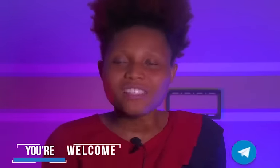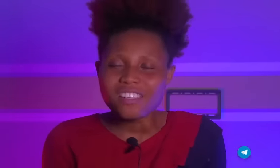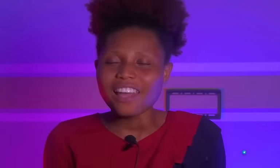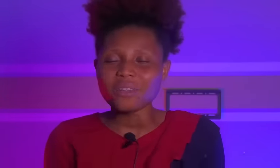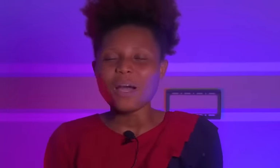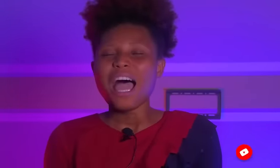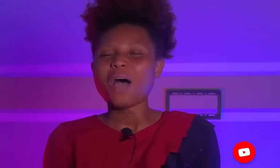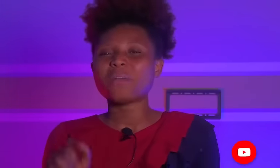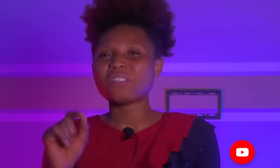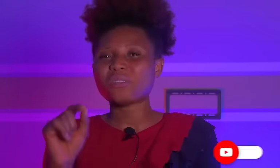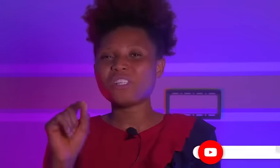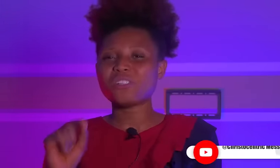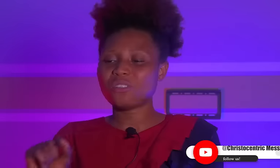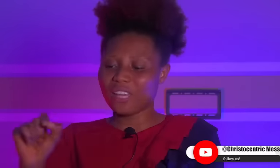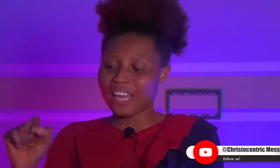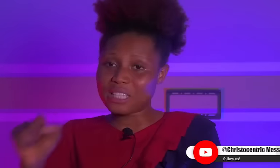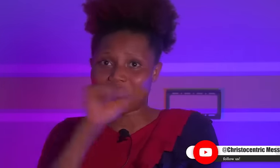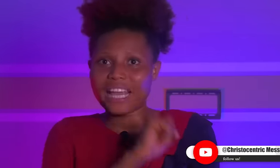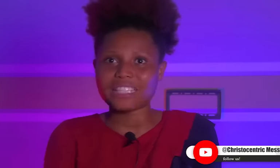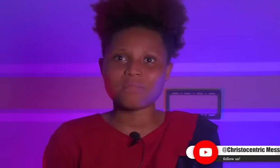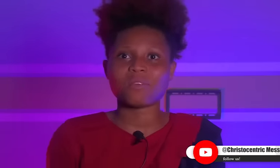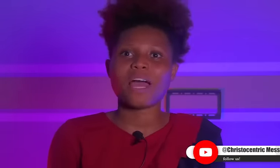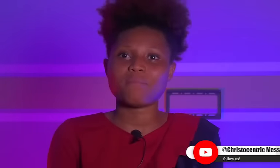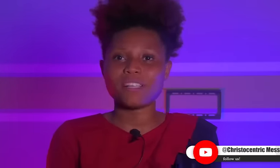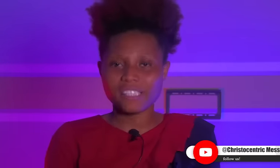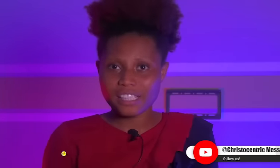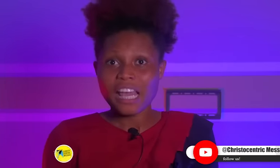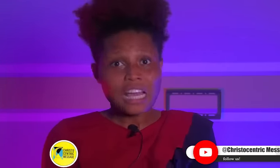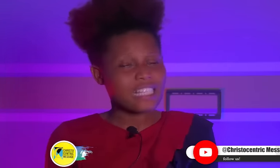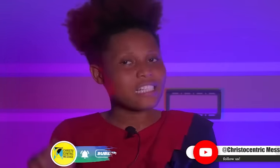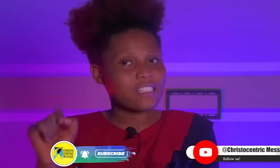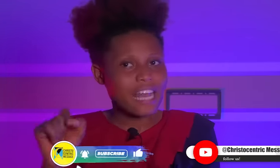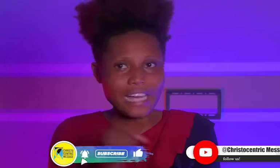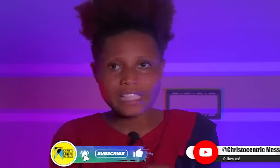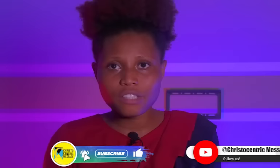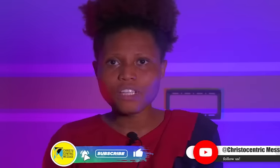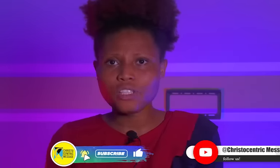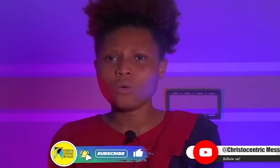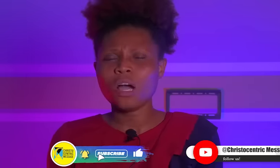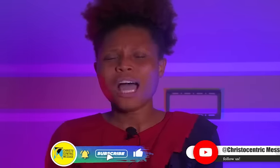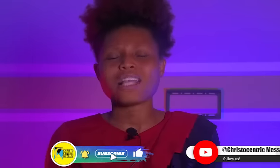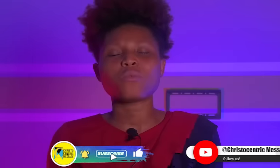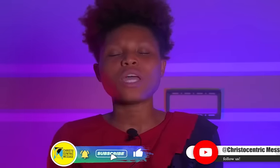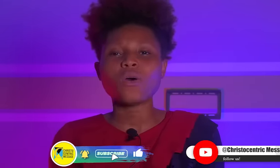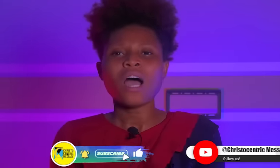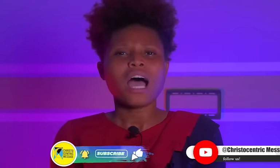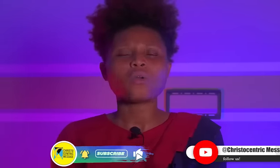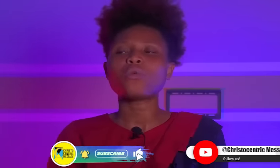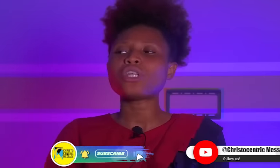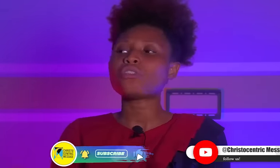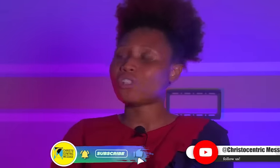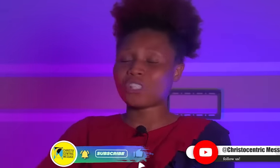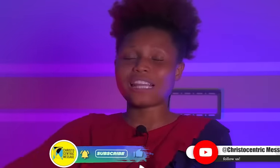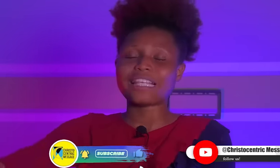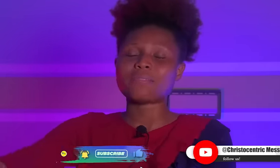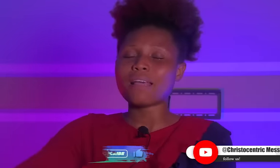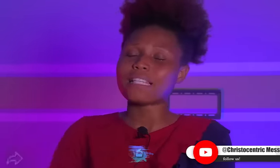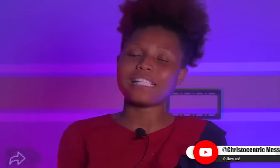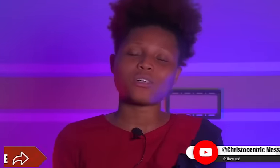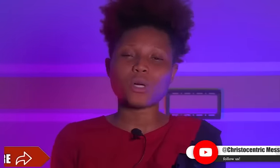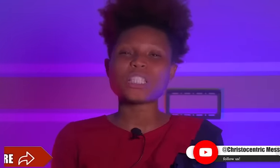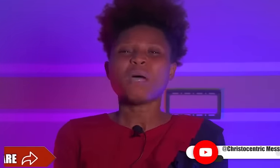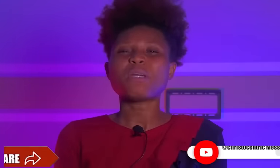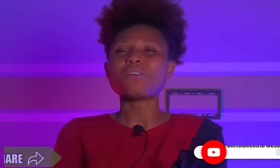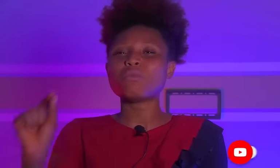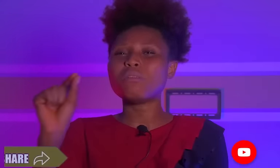new to this channel, I would entreat you to hit on that subscribe button and then to like this video. As well, I would want you to share this